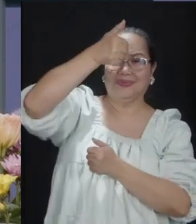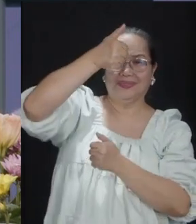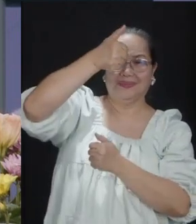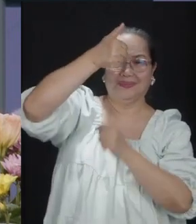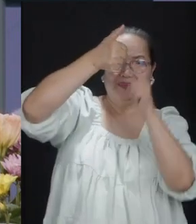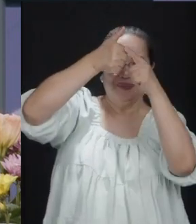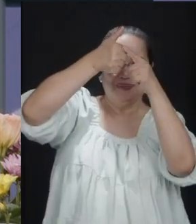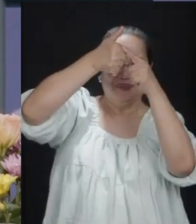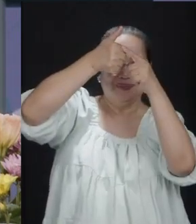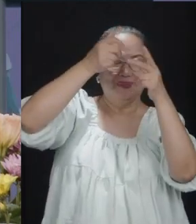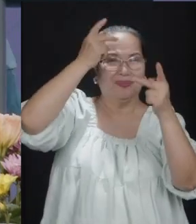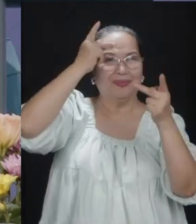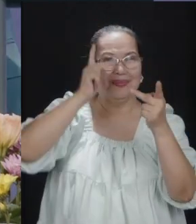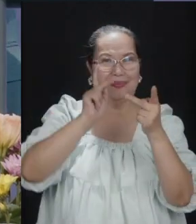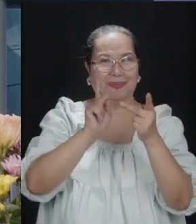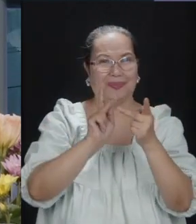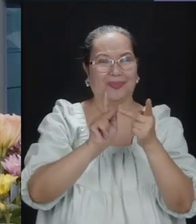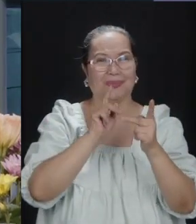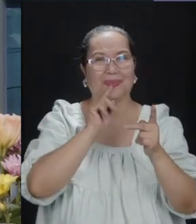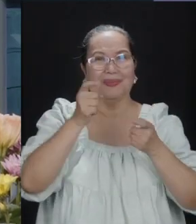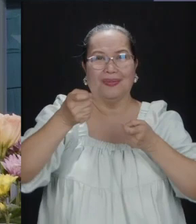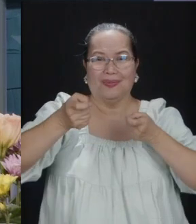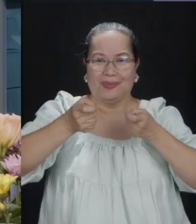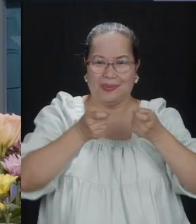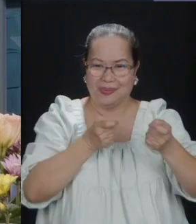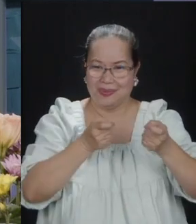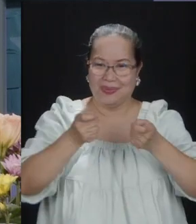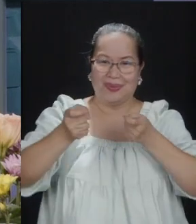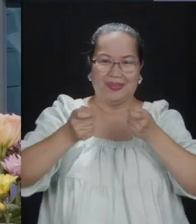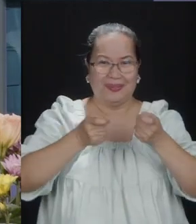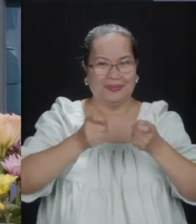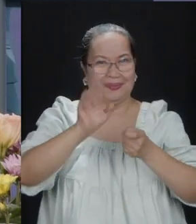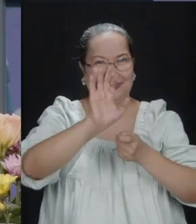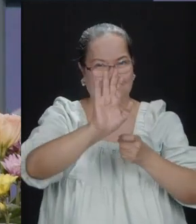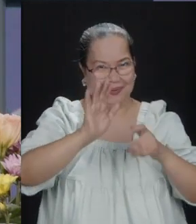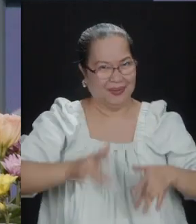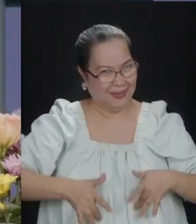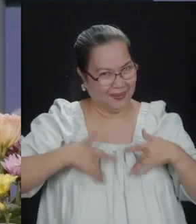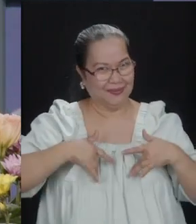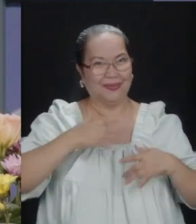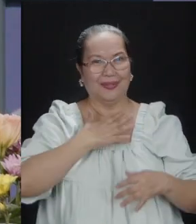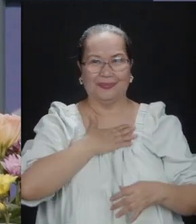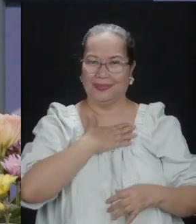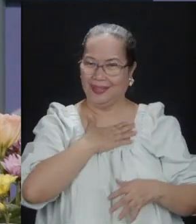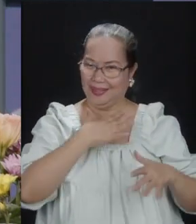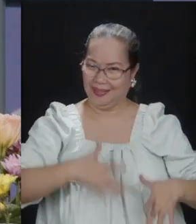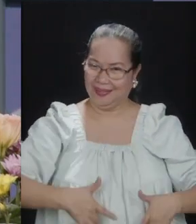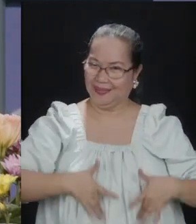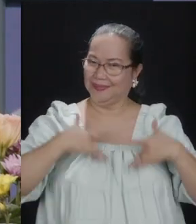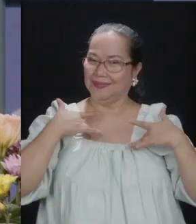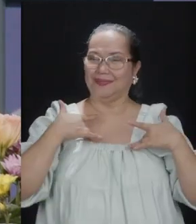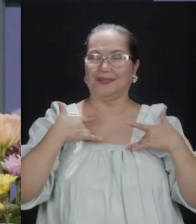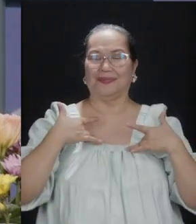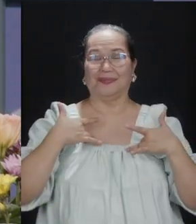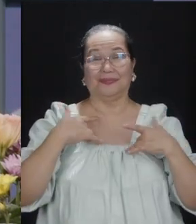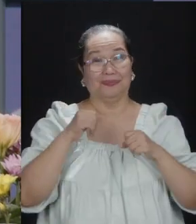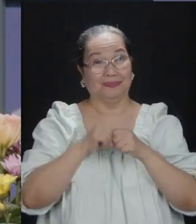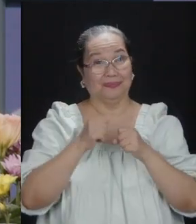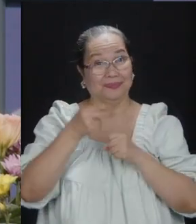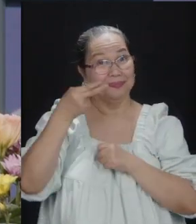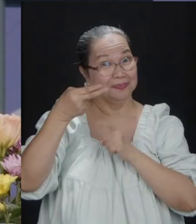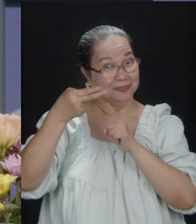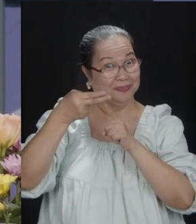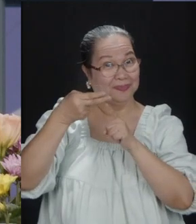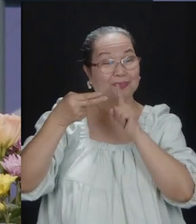is purposefully governing your life and mine. So, Hannah is a